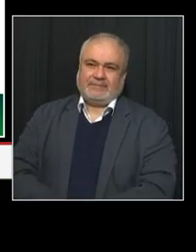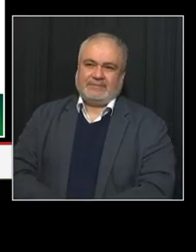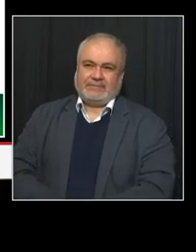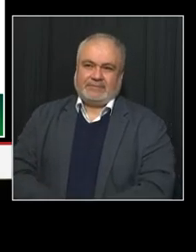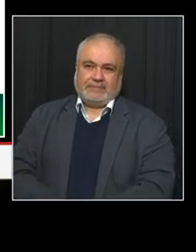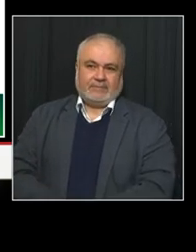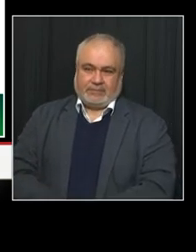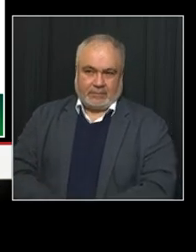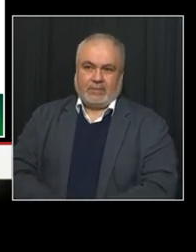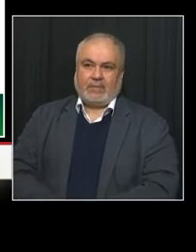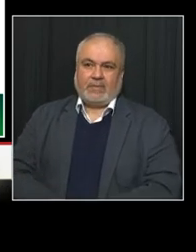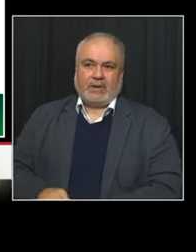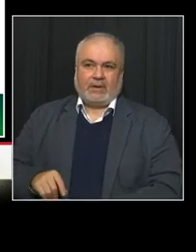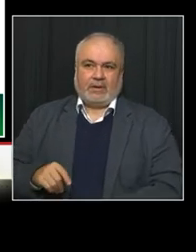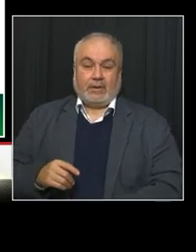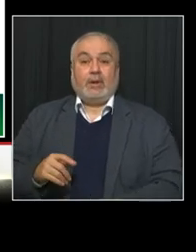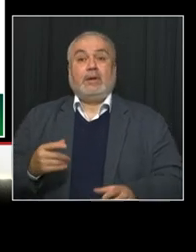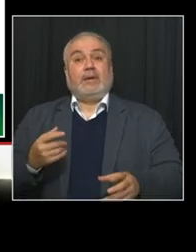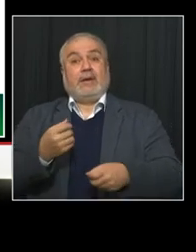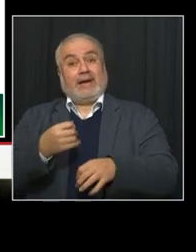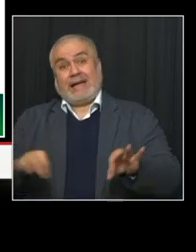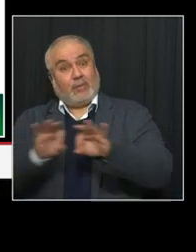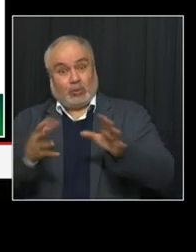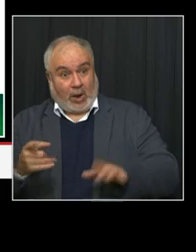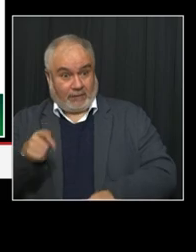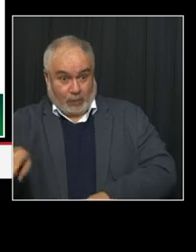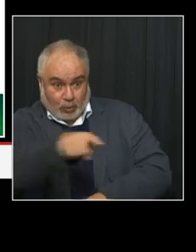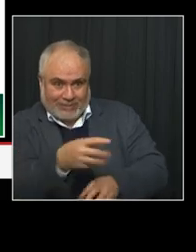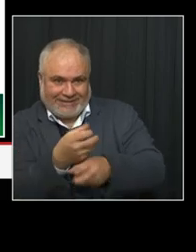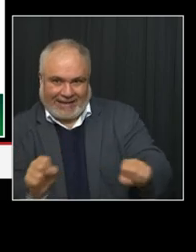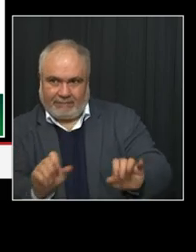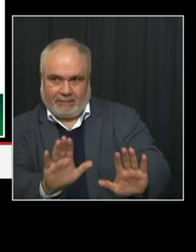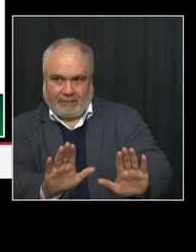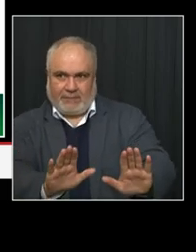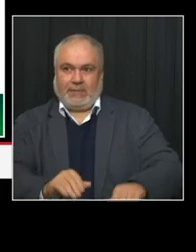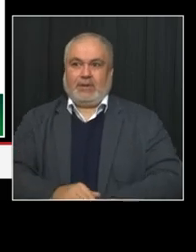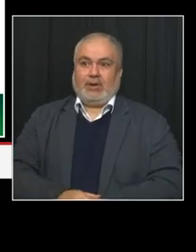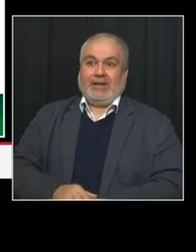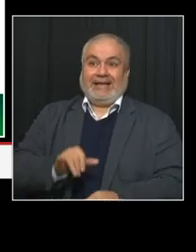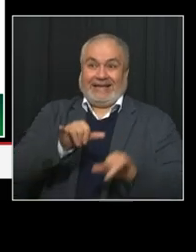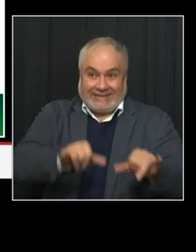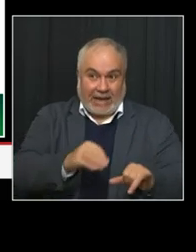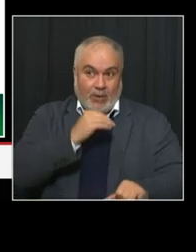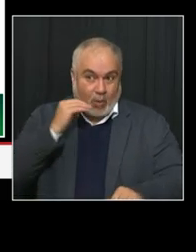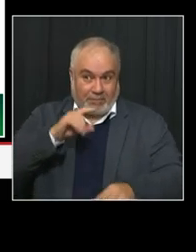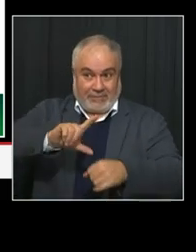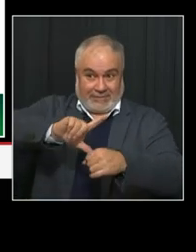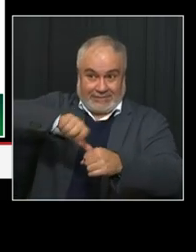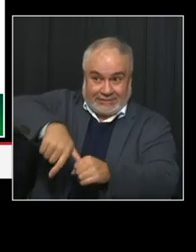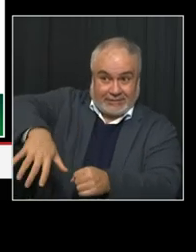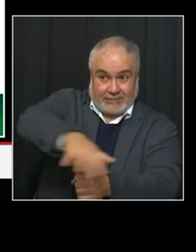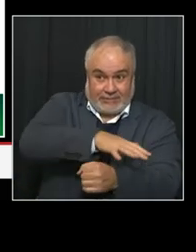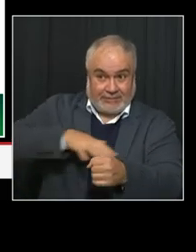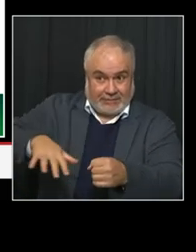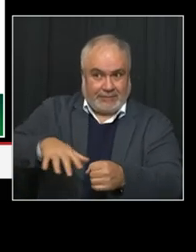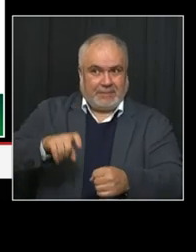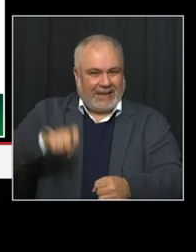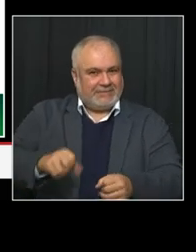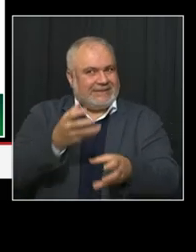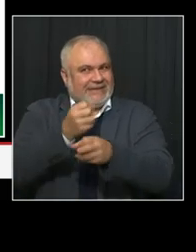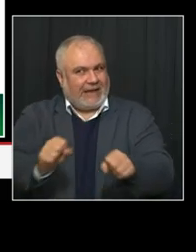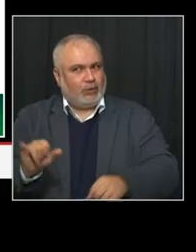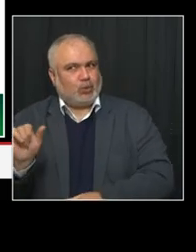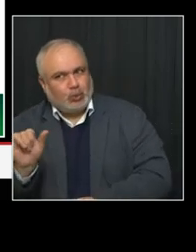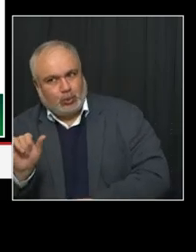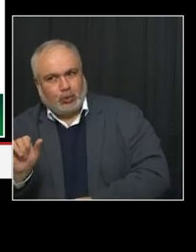safe. And I'm not just talking about in your home, I'm talking about outside your home. And that's why we have spent so much